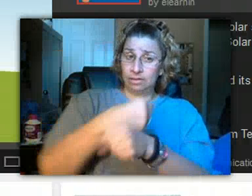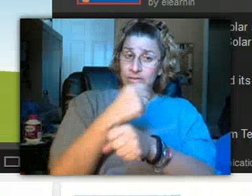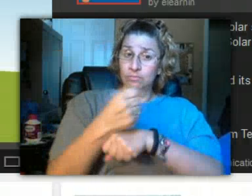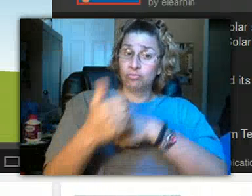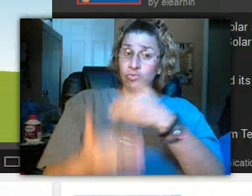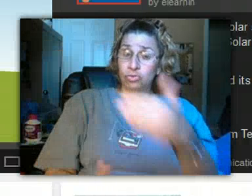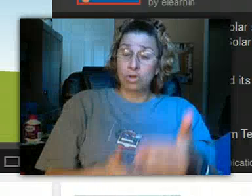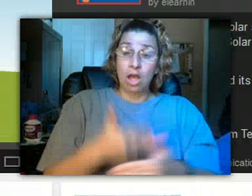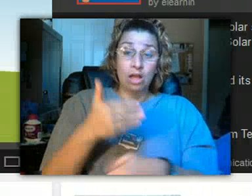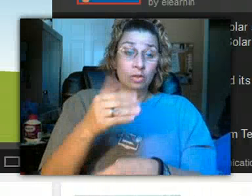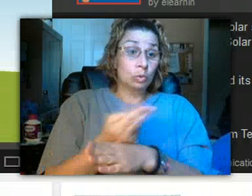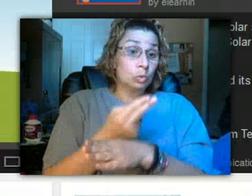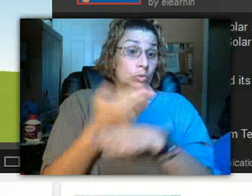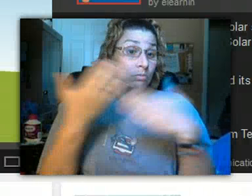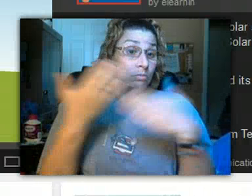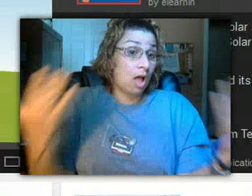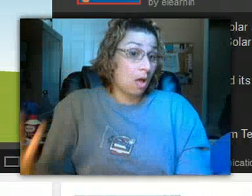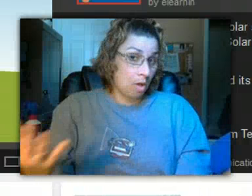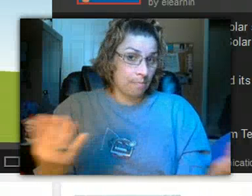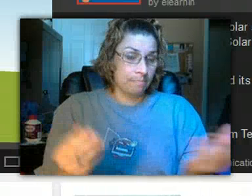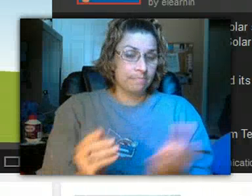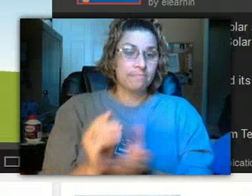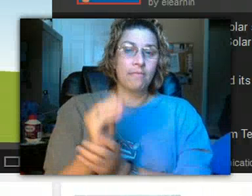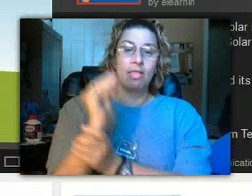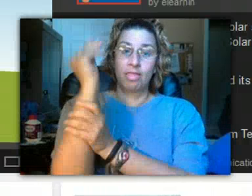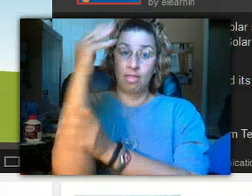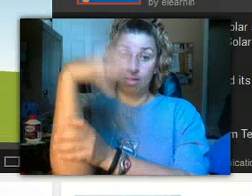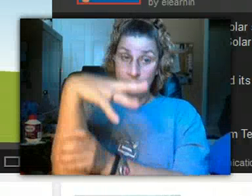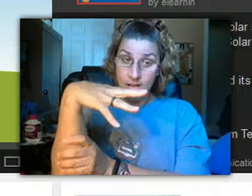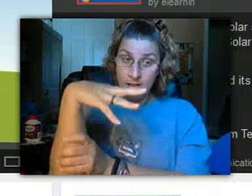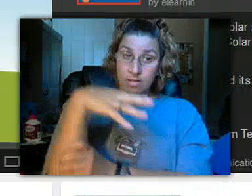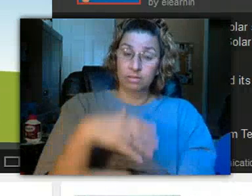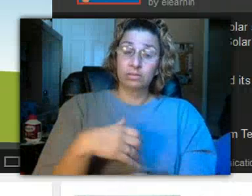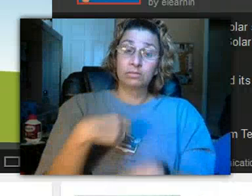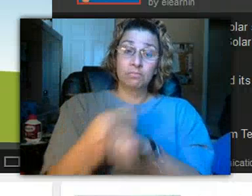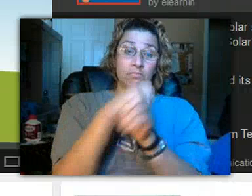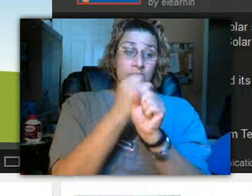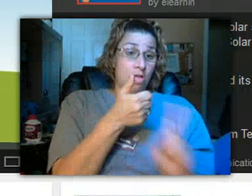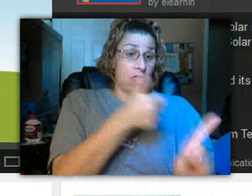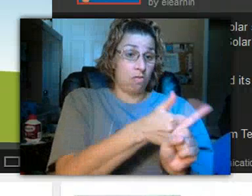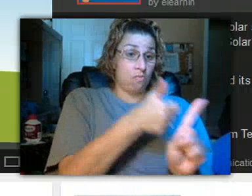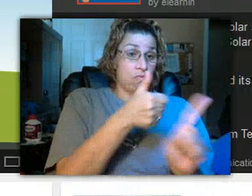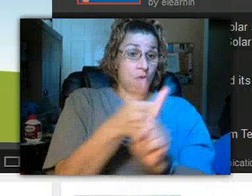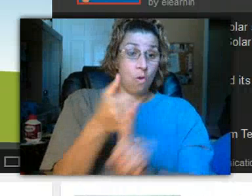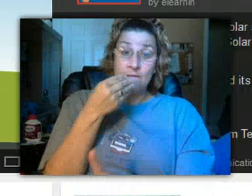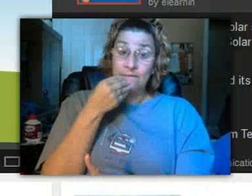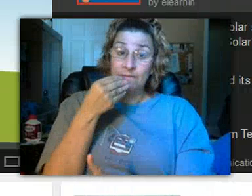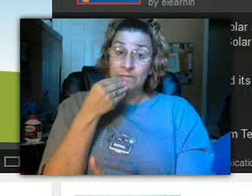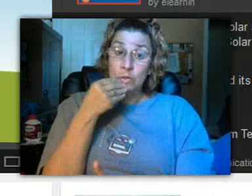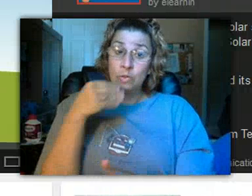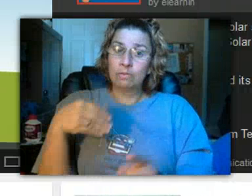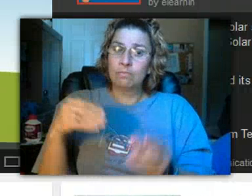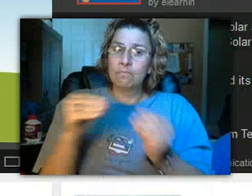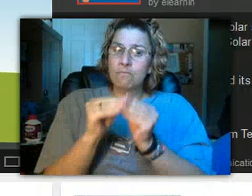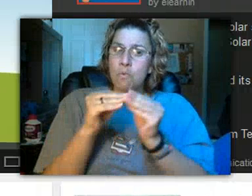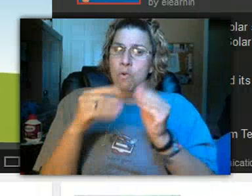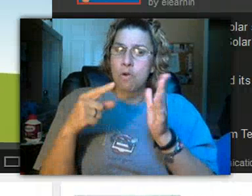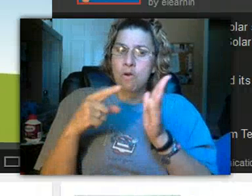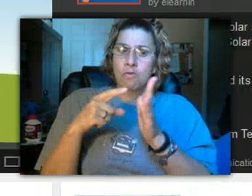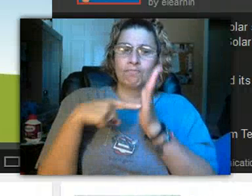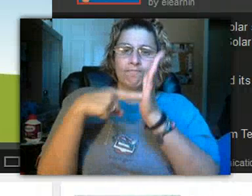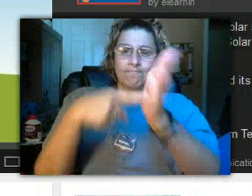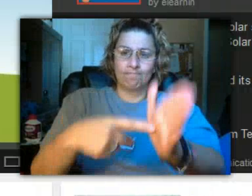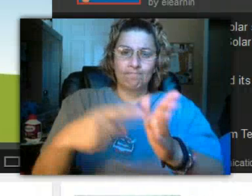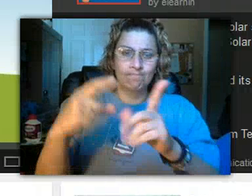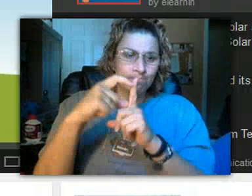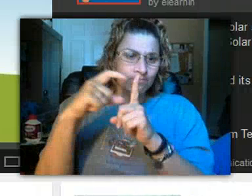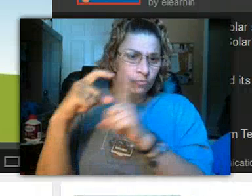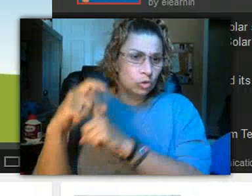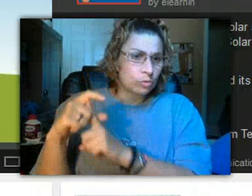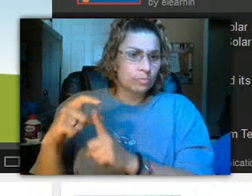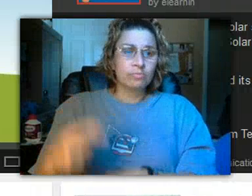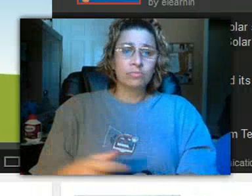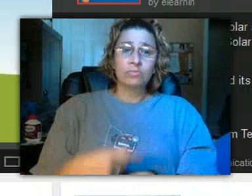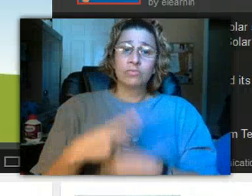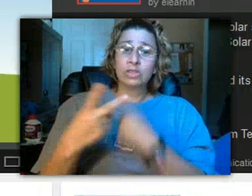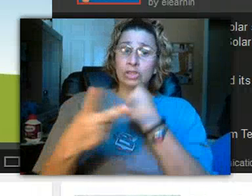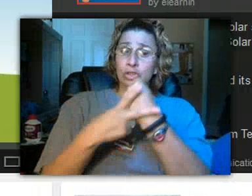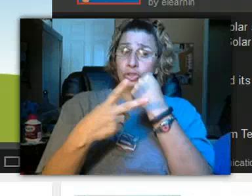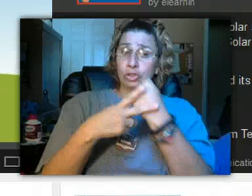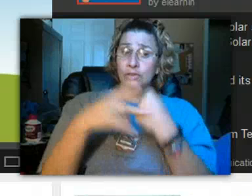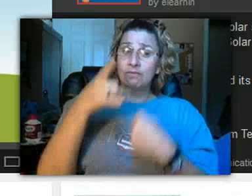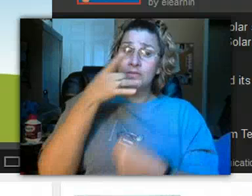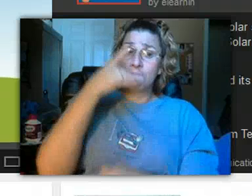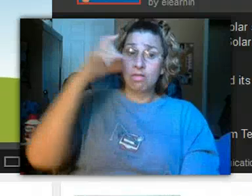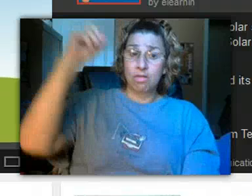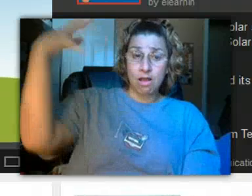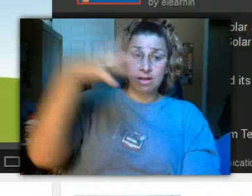Photosynthesis is the process used by plants to make their own food, or in more complex terms, it is the conversion of